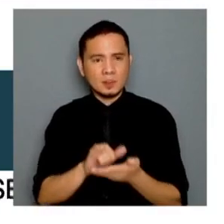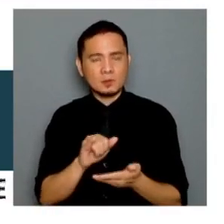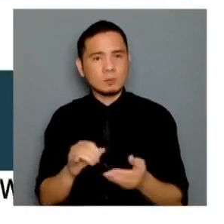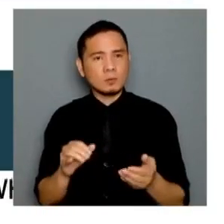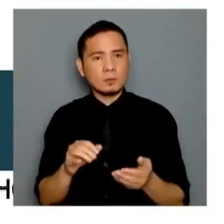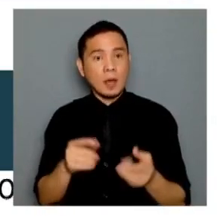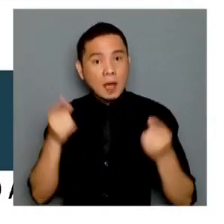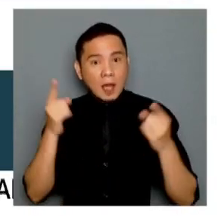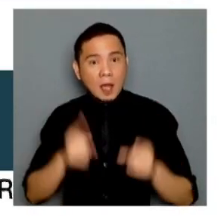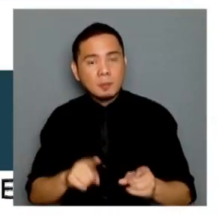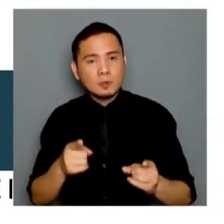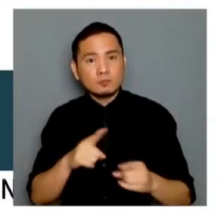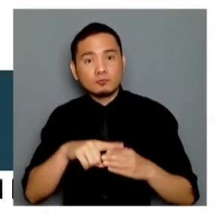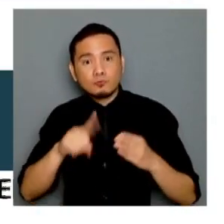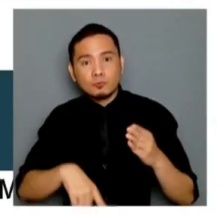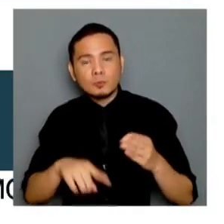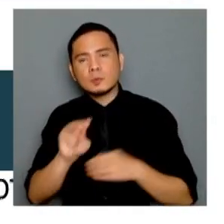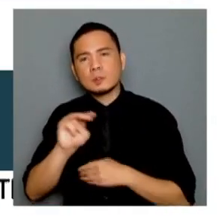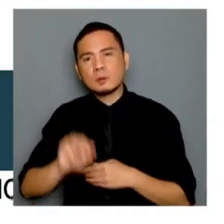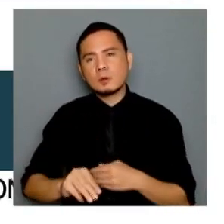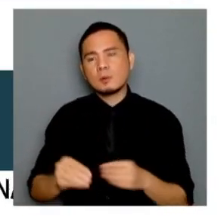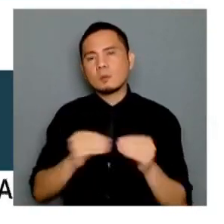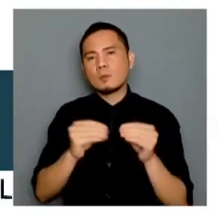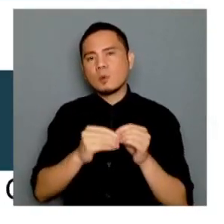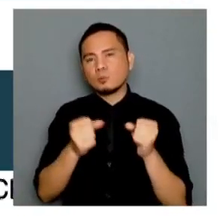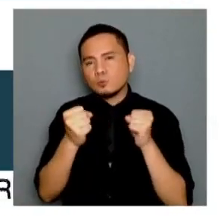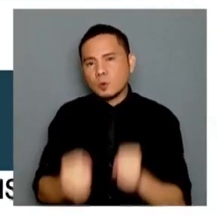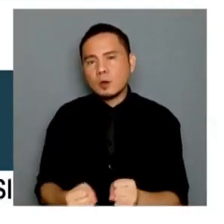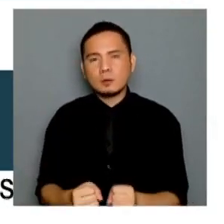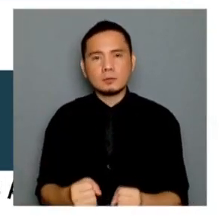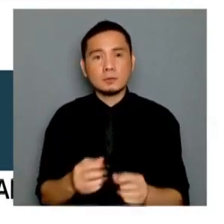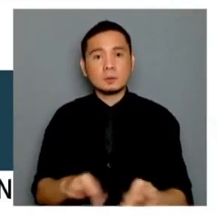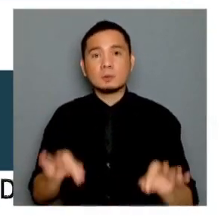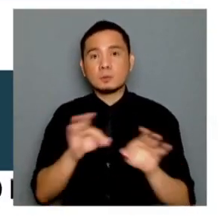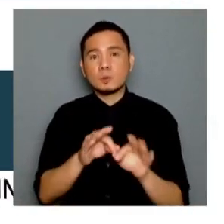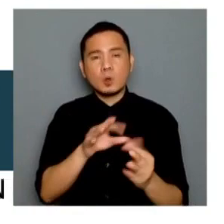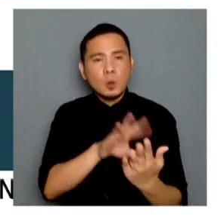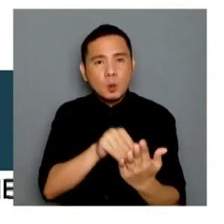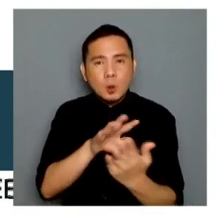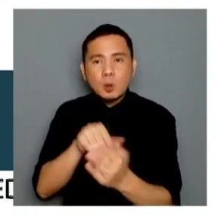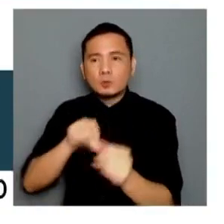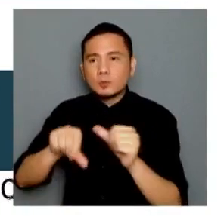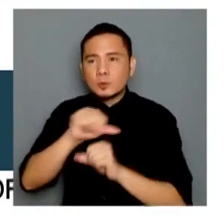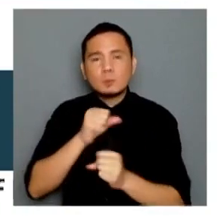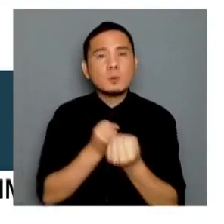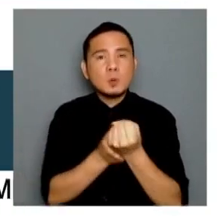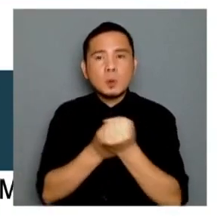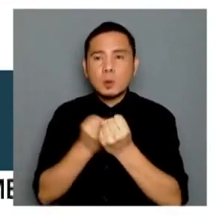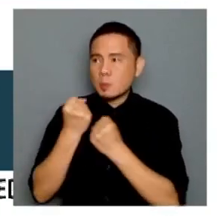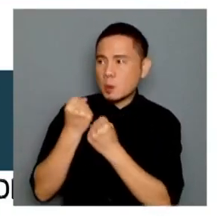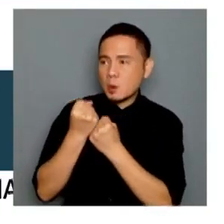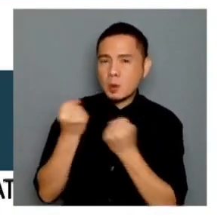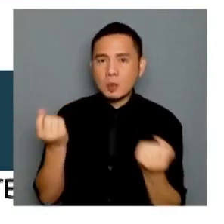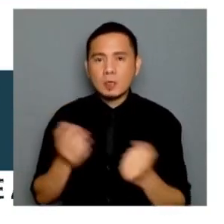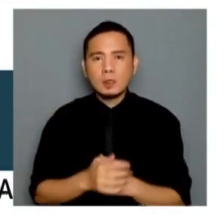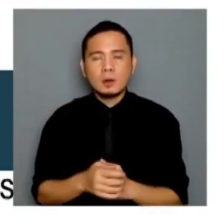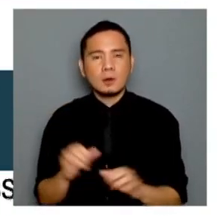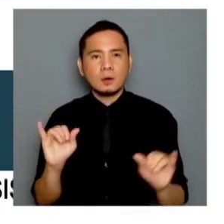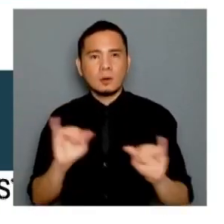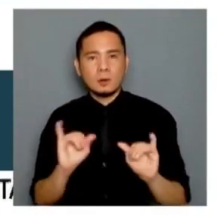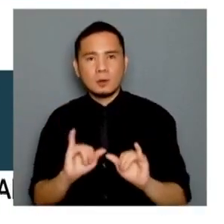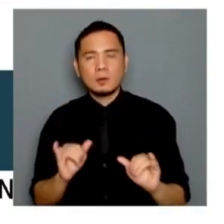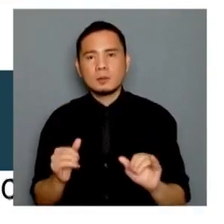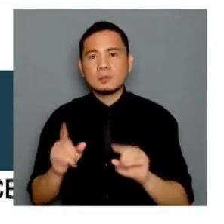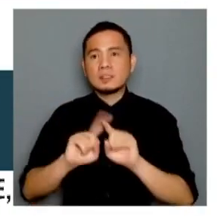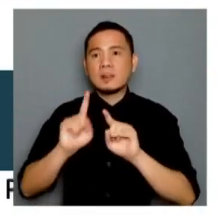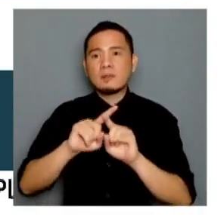strengthen Metro Manila. Let us learn from each other. Let us support each other. And again, we would also like to bring in the dynamics of